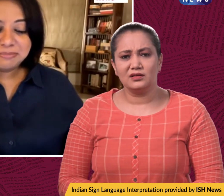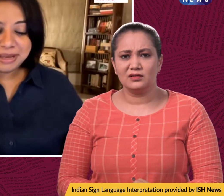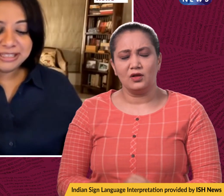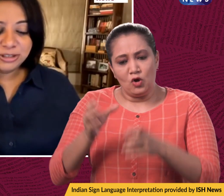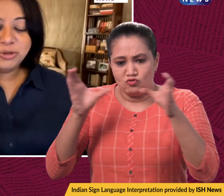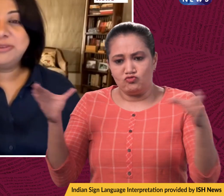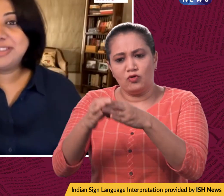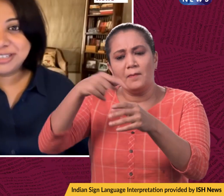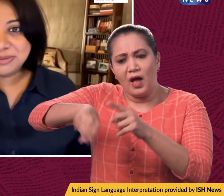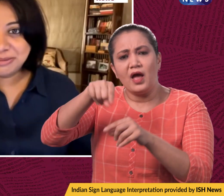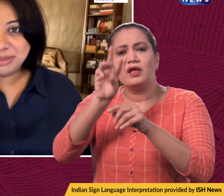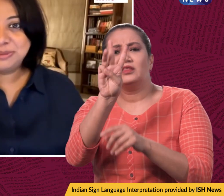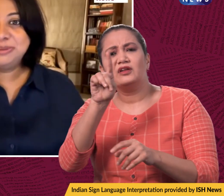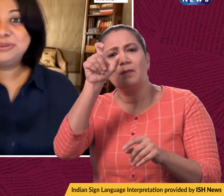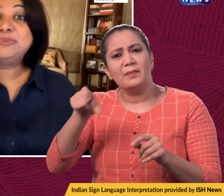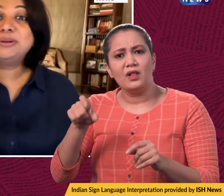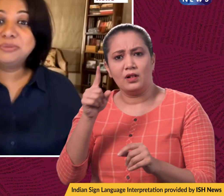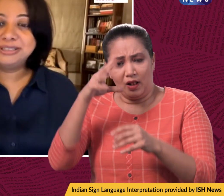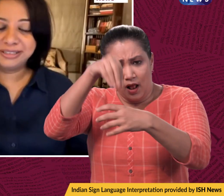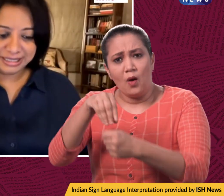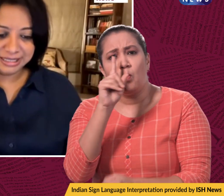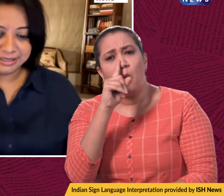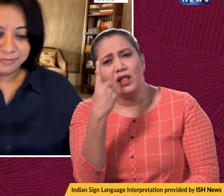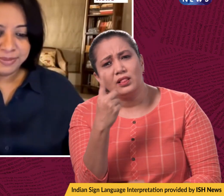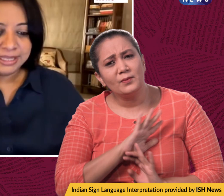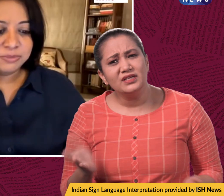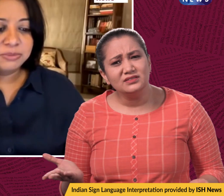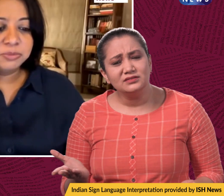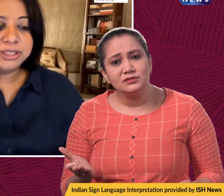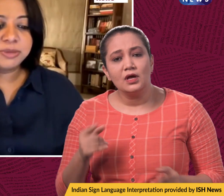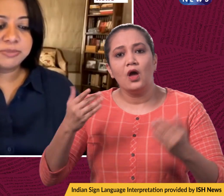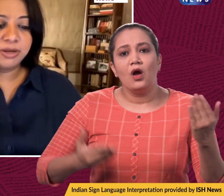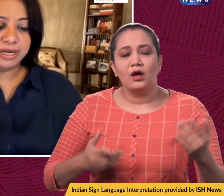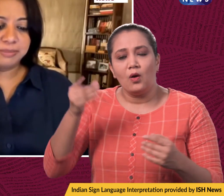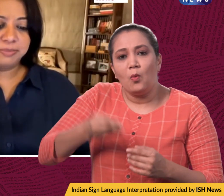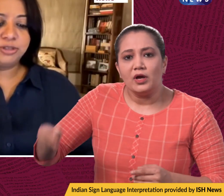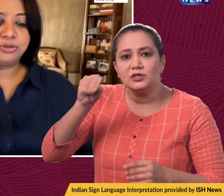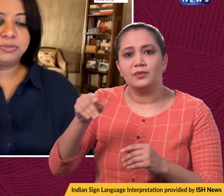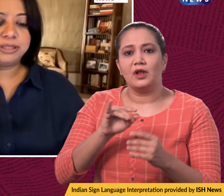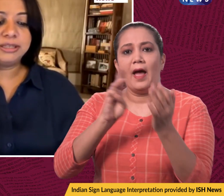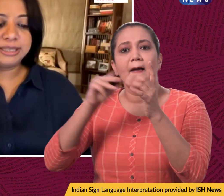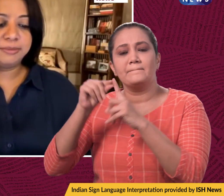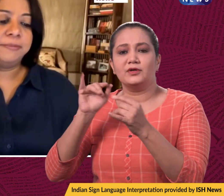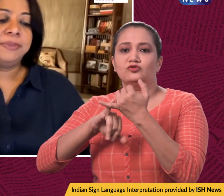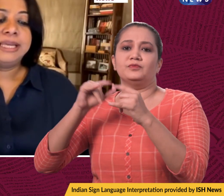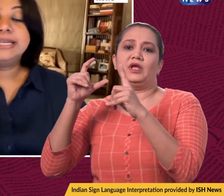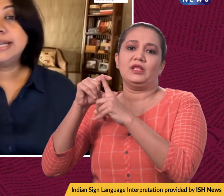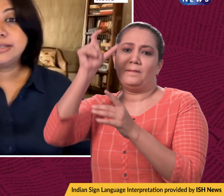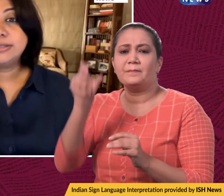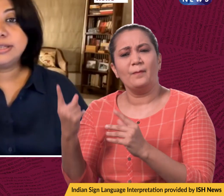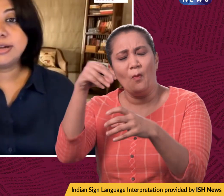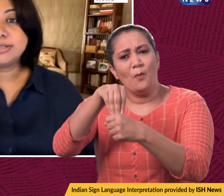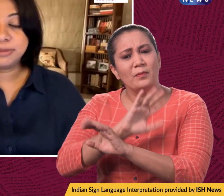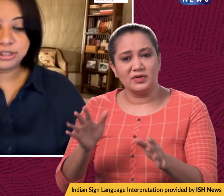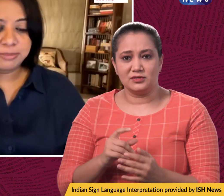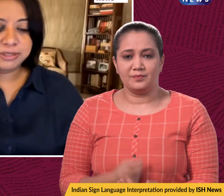it's a group of 31 people with only one woman in it. That one woman is West Bengal MP Sushmita Dev. In a letter